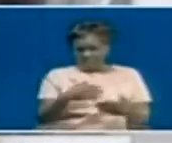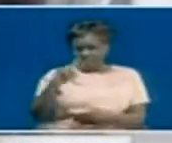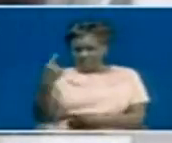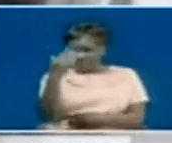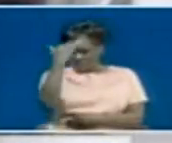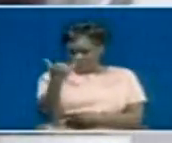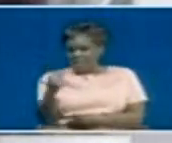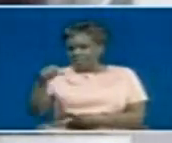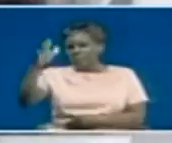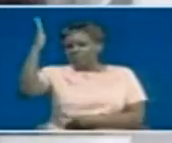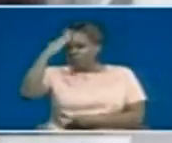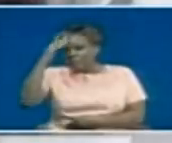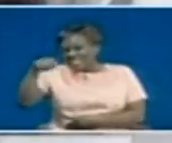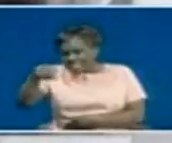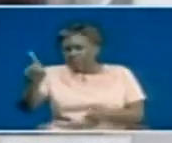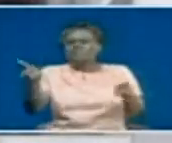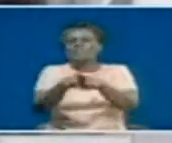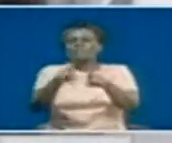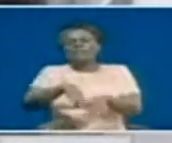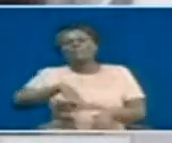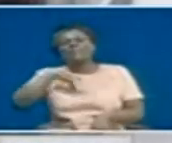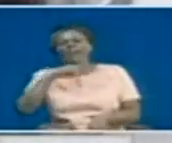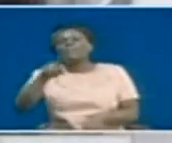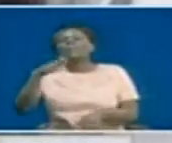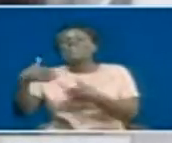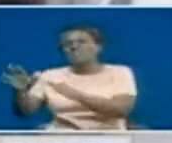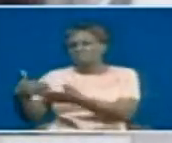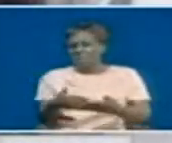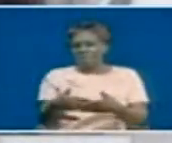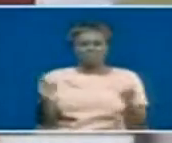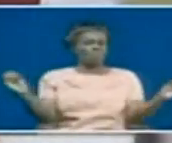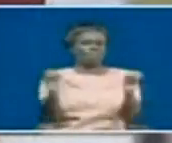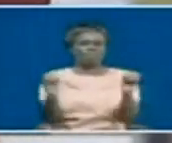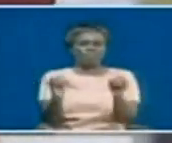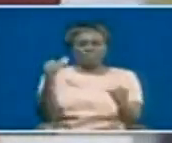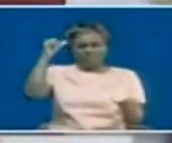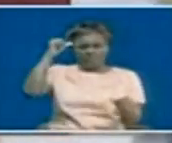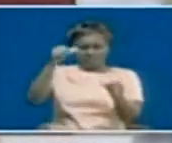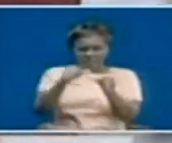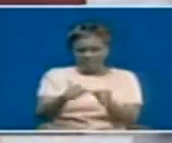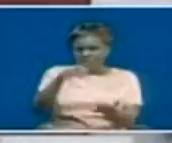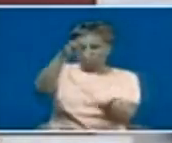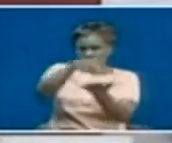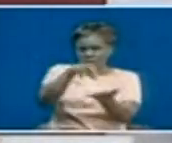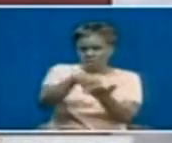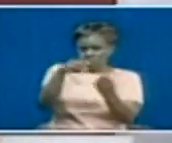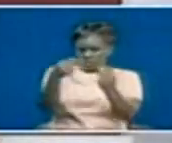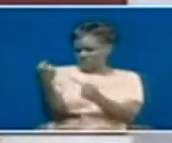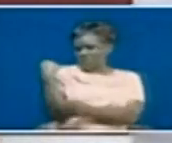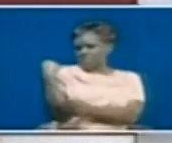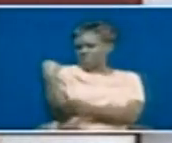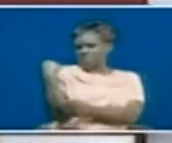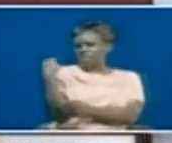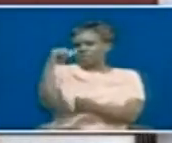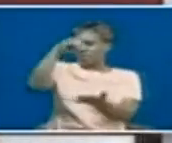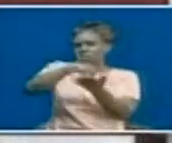because they know they are also going to die, so they don't want to leave their baby to die. He remembers a case he had to deal with recently.